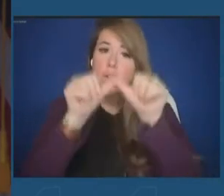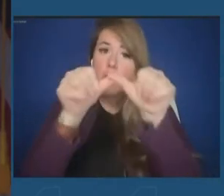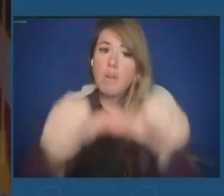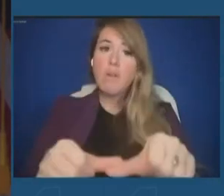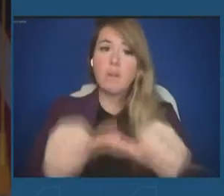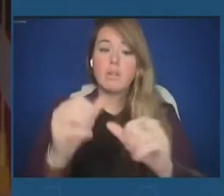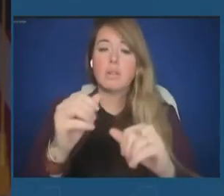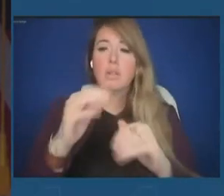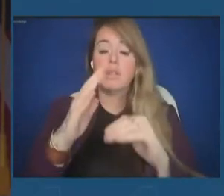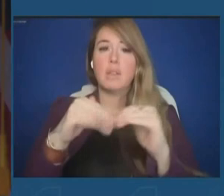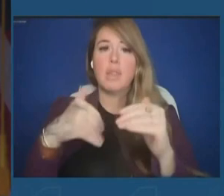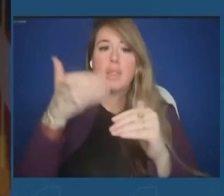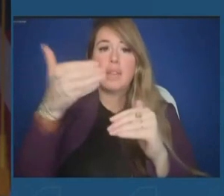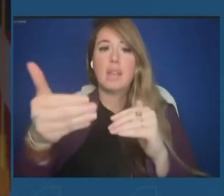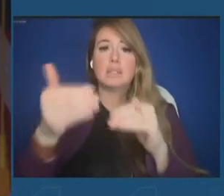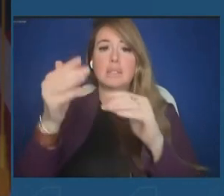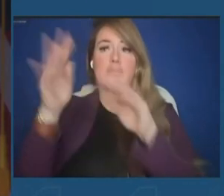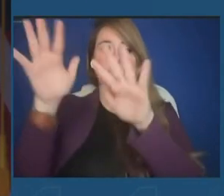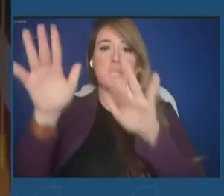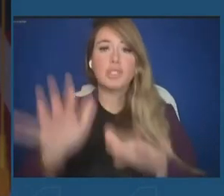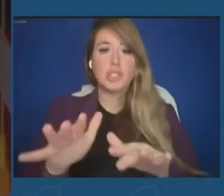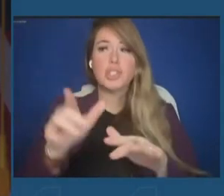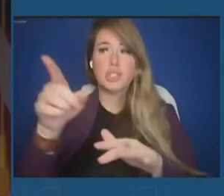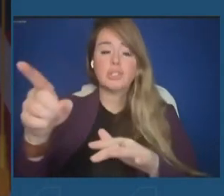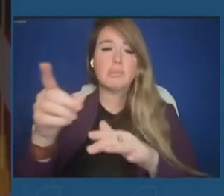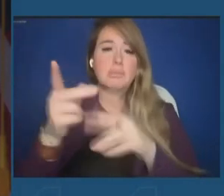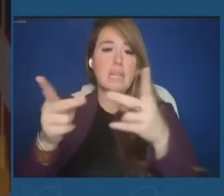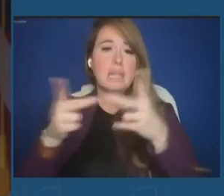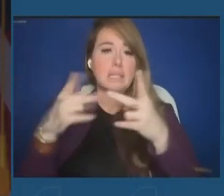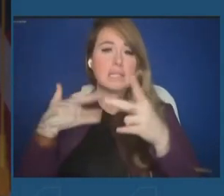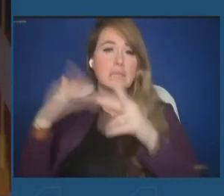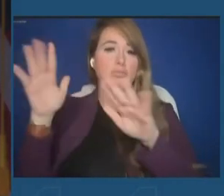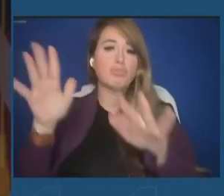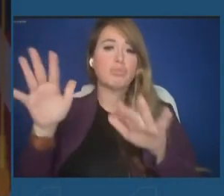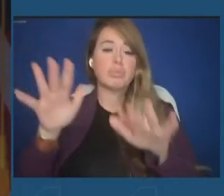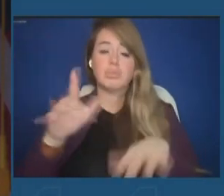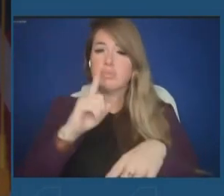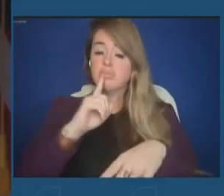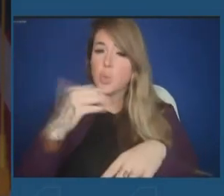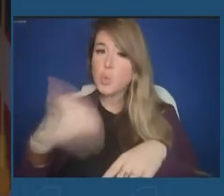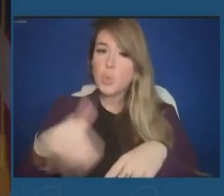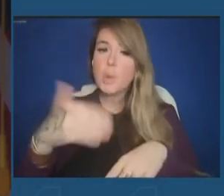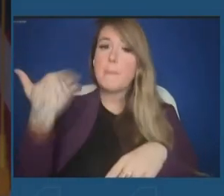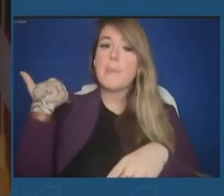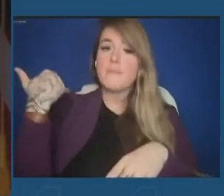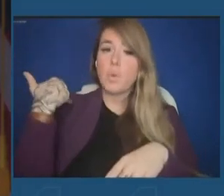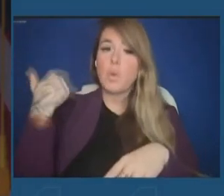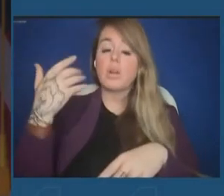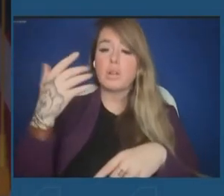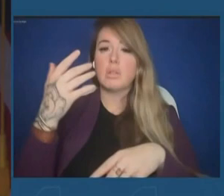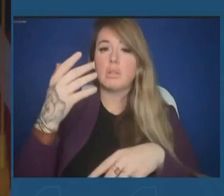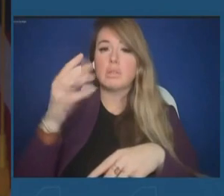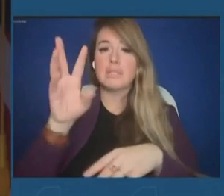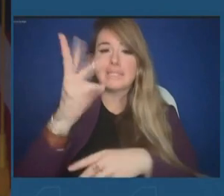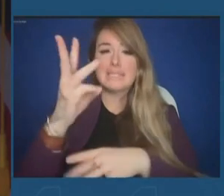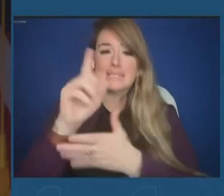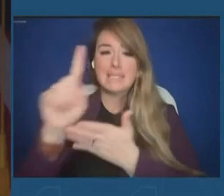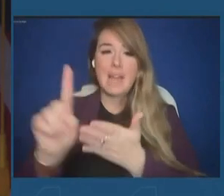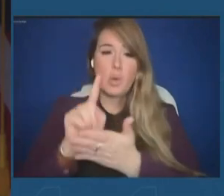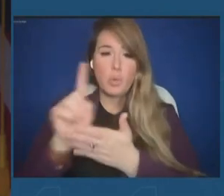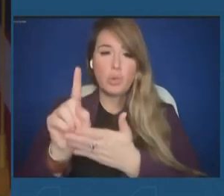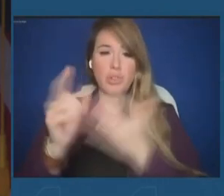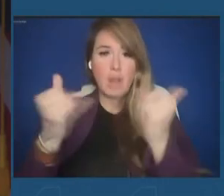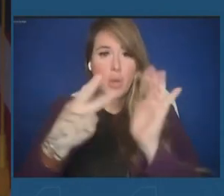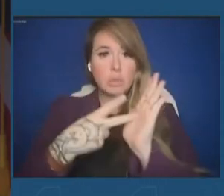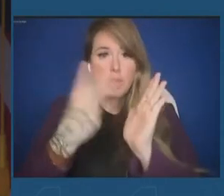closest blizzard in a place known for blizzards, Buffalo, New York. You know, the prior blizzard had been recorded at the airport. It was 16 hours. Skyway,